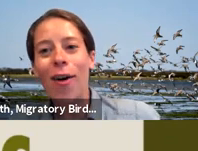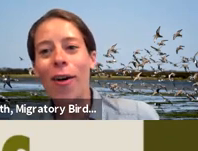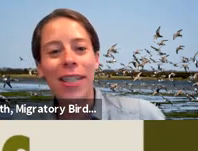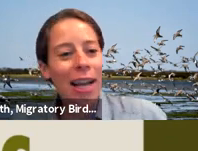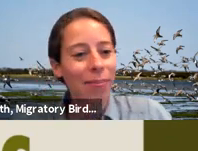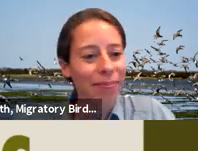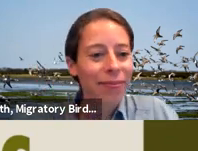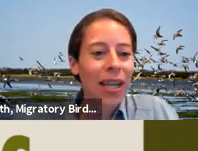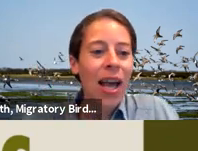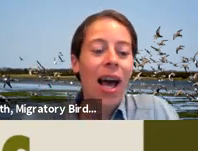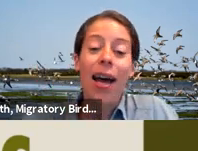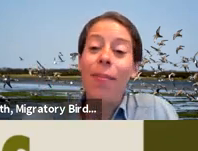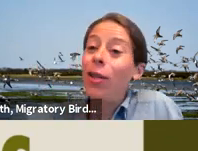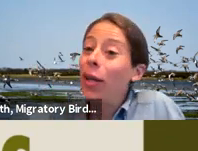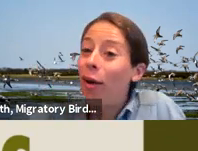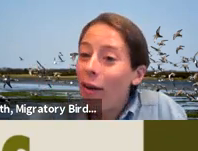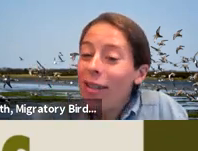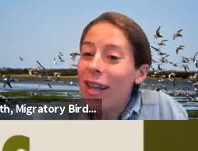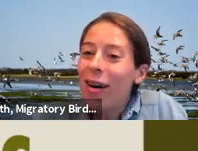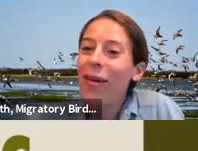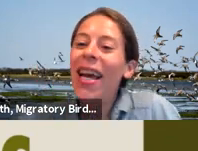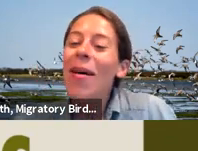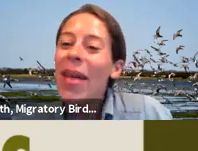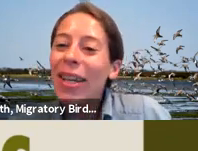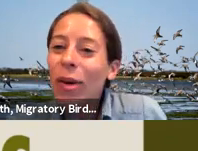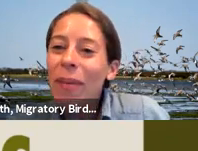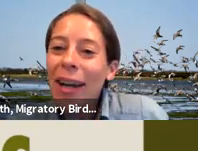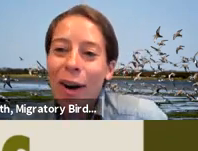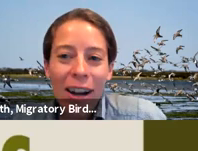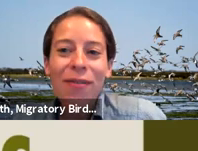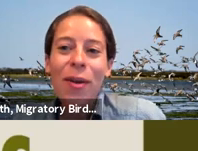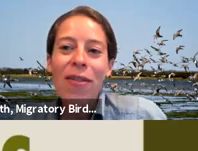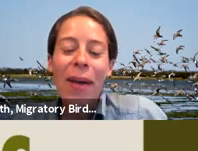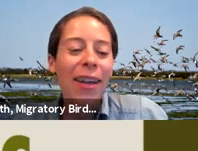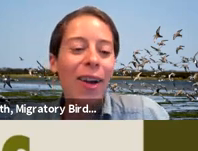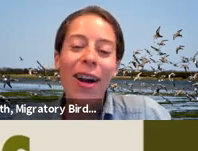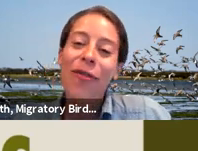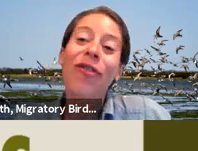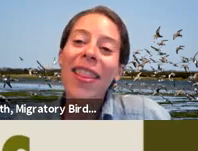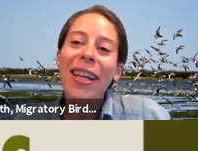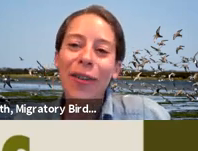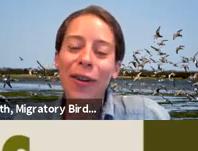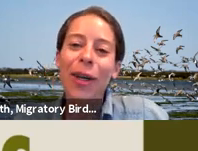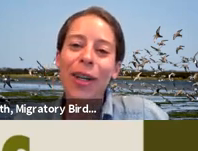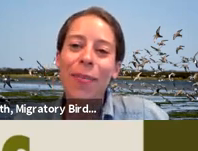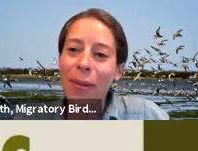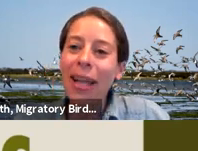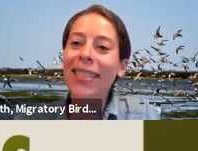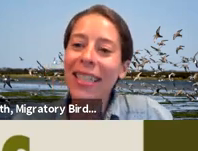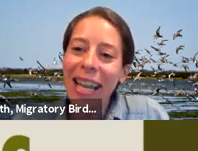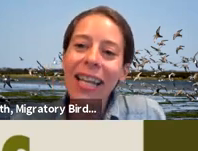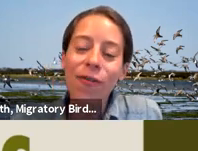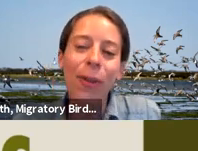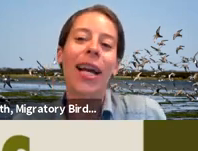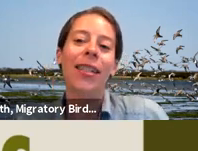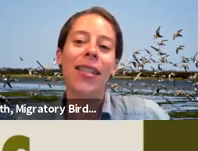cat inside all the time. You can also make your backyard, if you have a backyard, friendlier for birds by